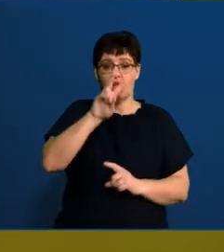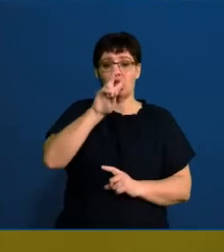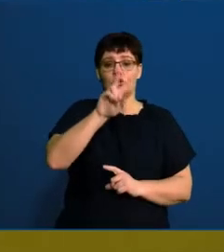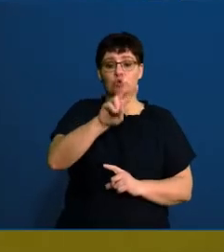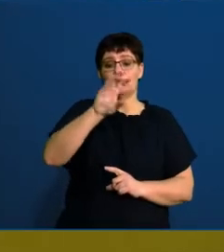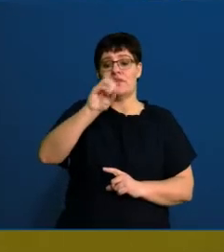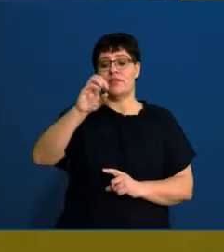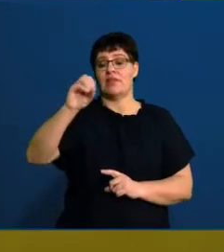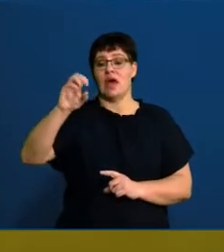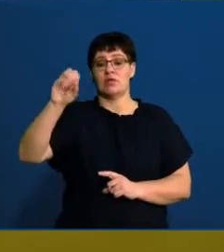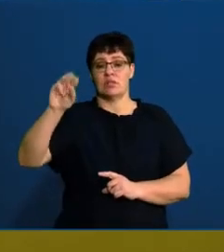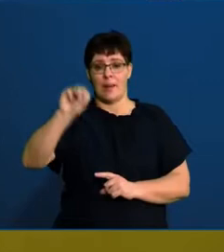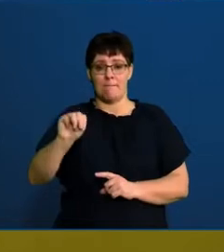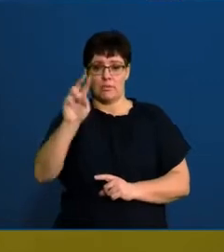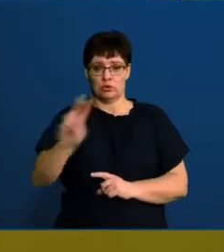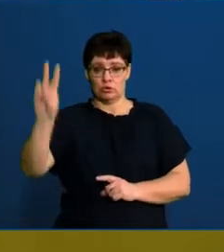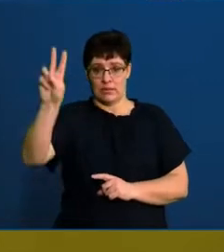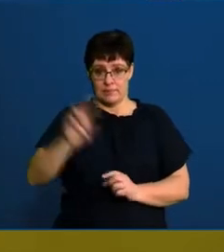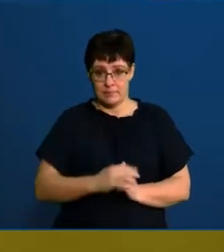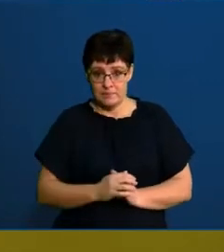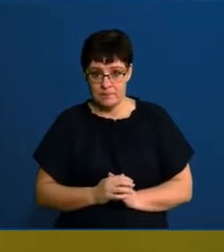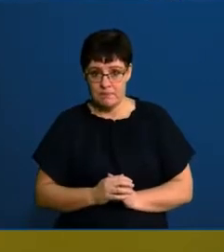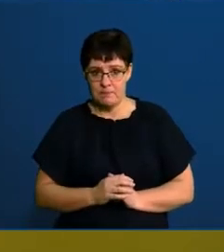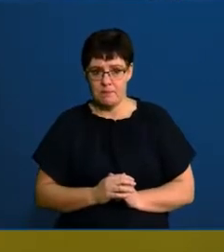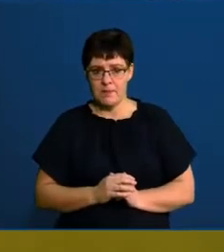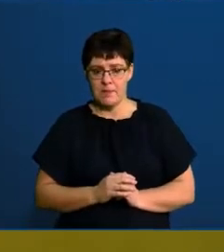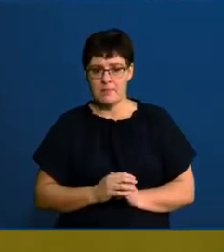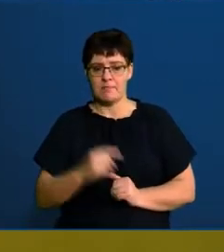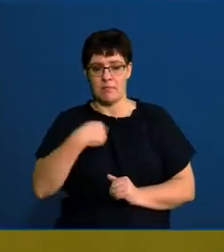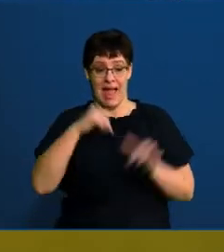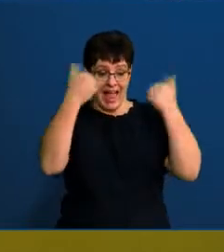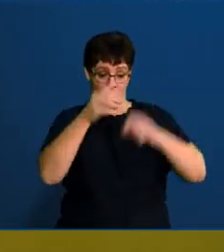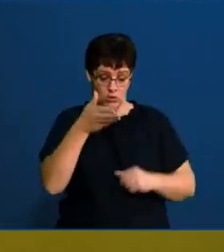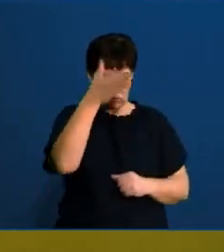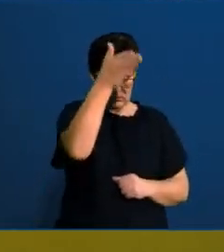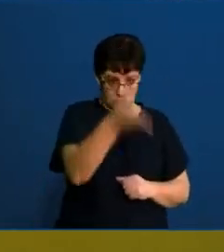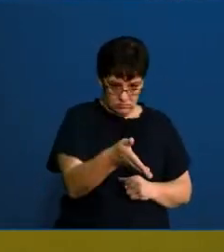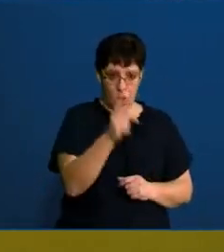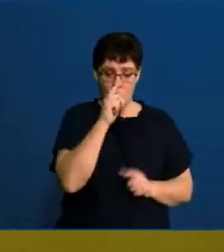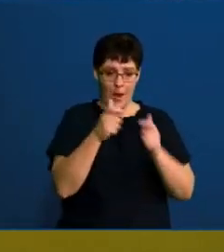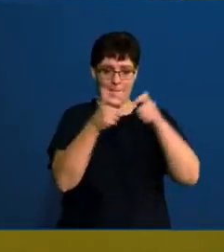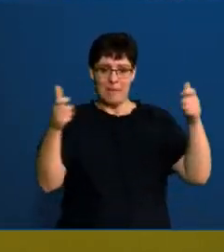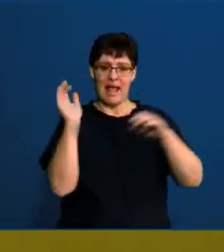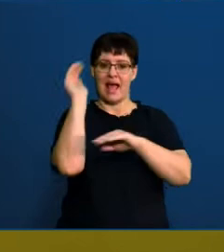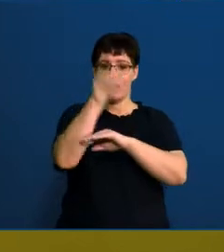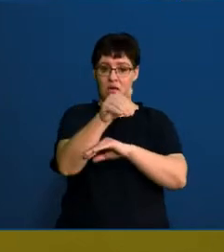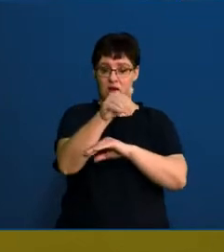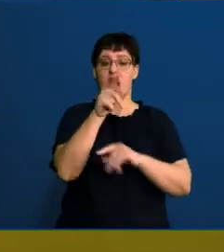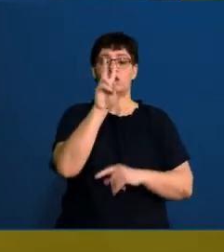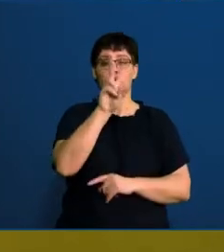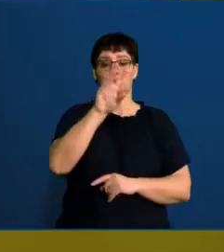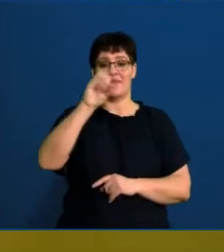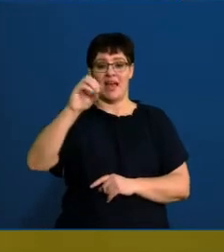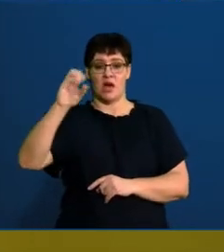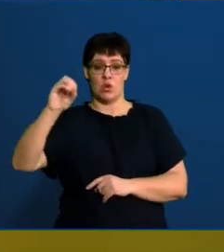2,000 meters squared. So, on my count, I'm looking for larger than 2,000 meters